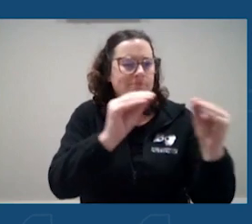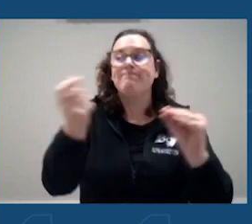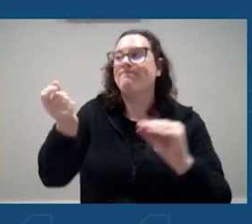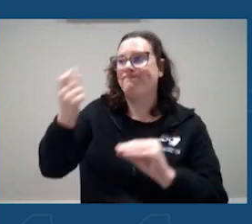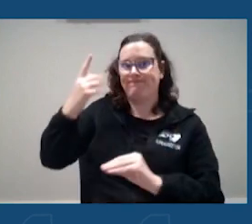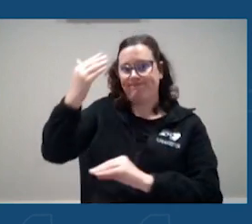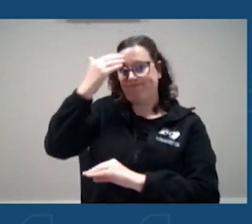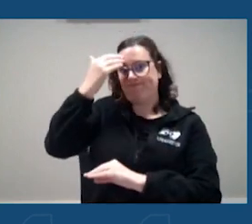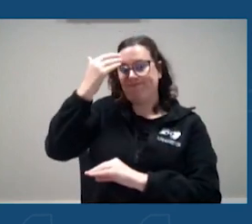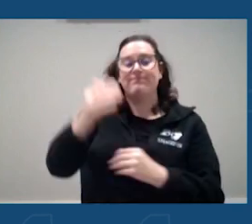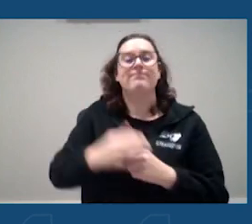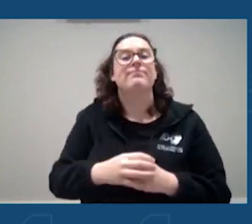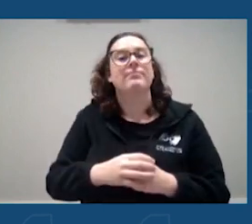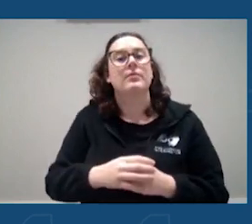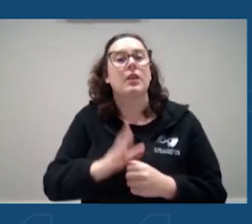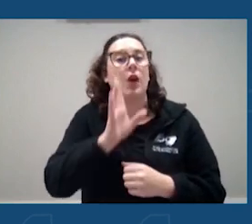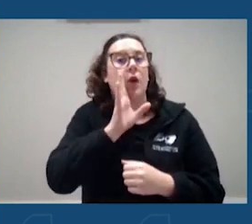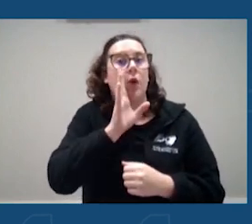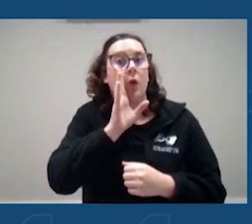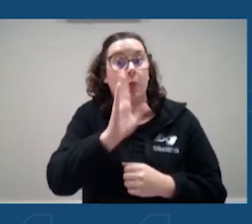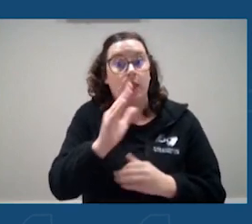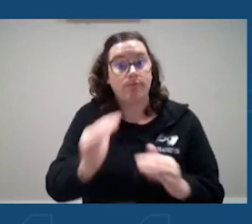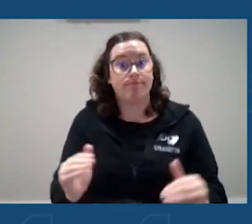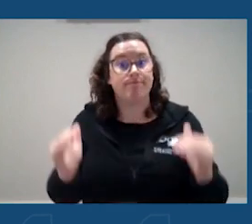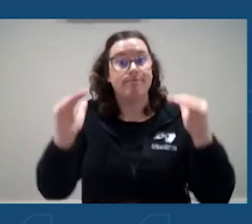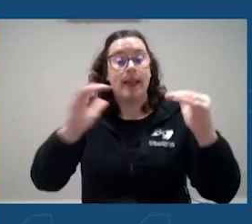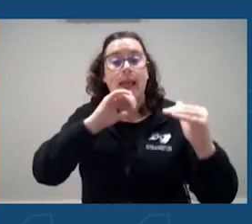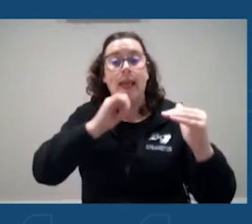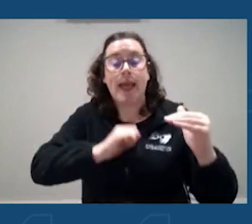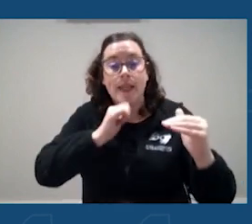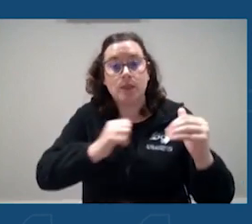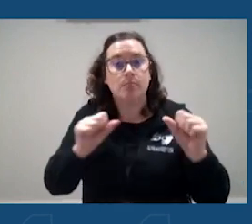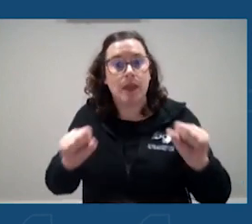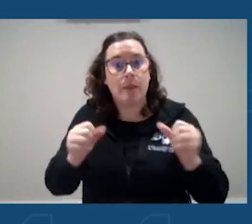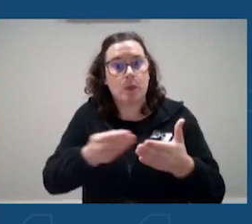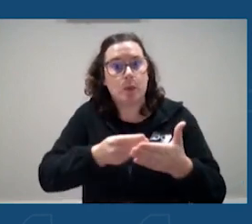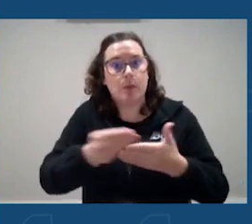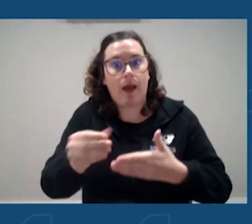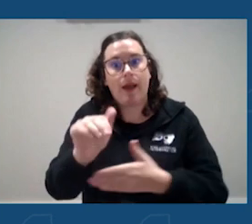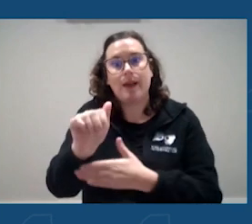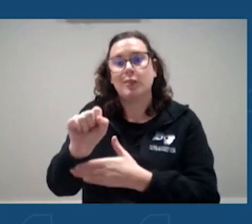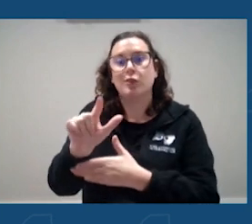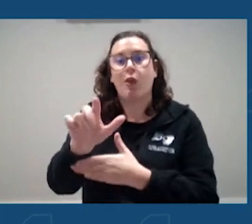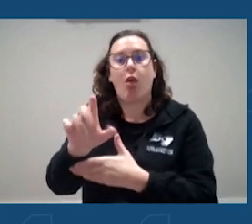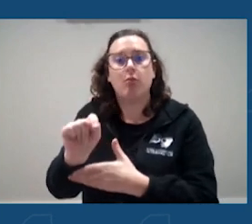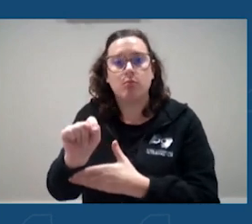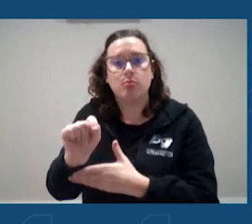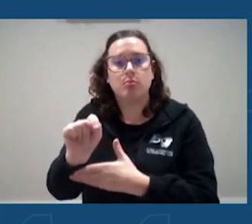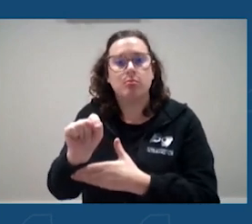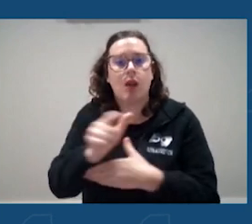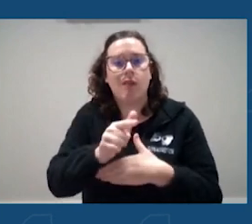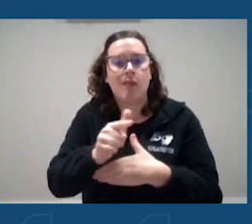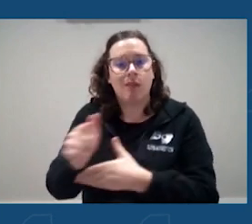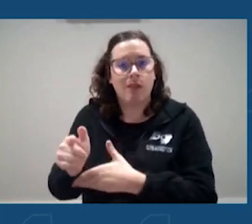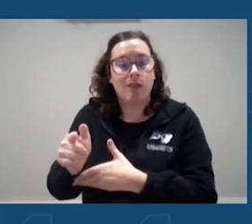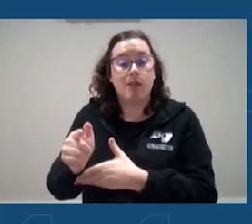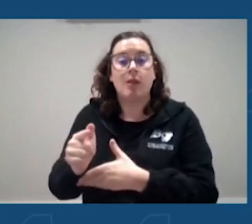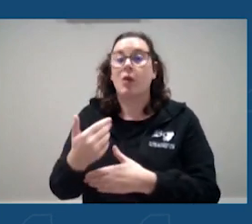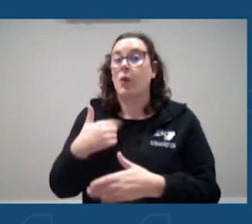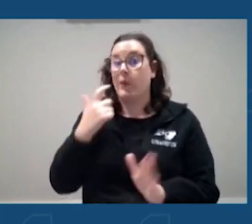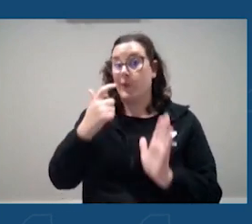be, we raised the age to be able to buy an assault weapon, and we did that after we saw 2